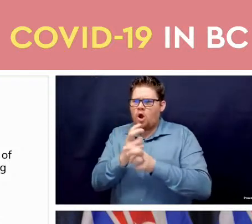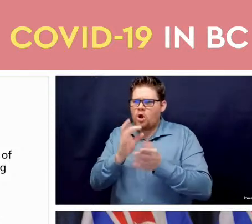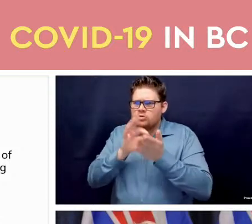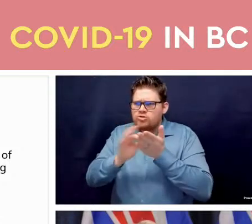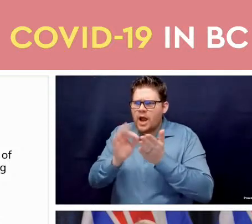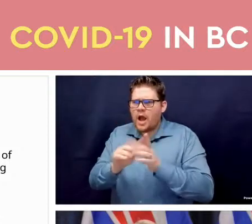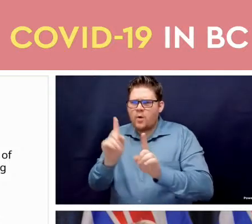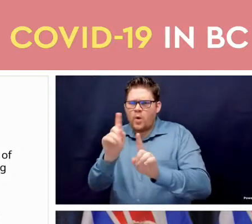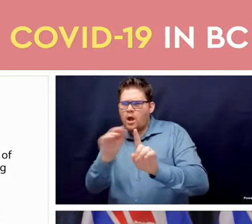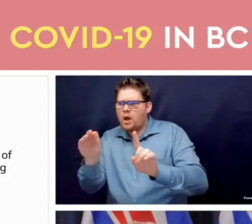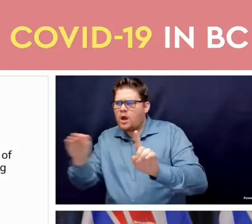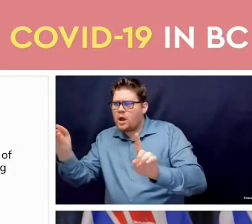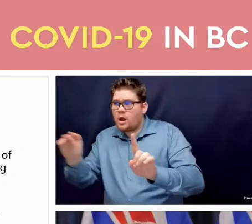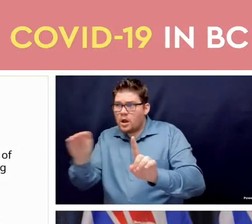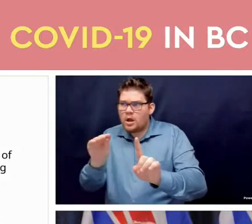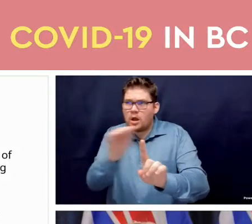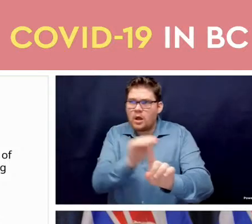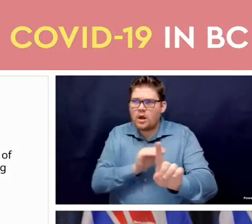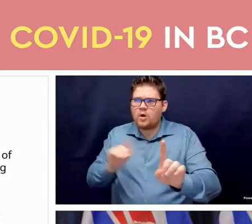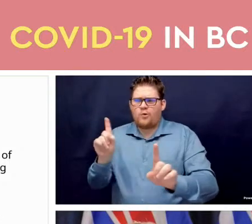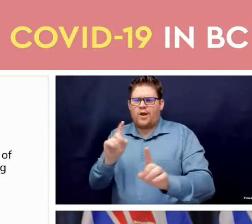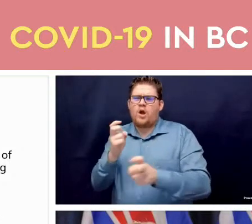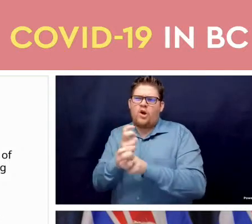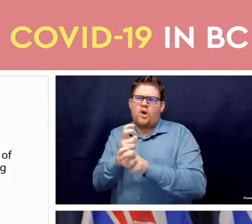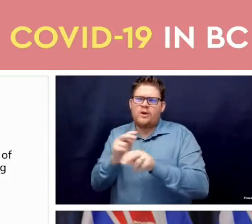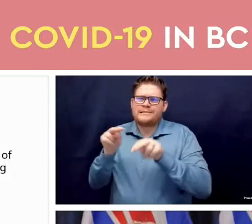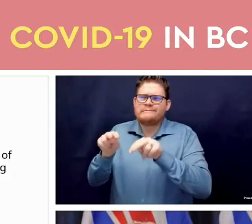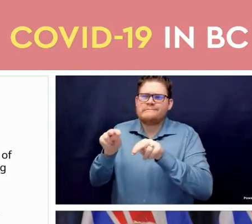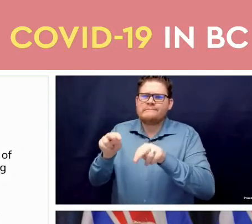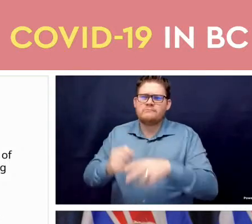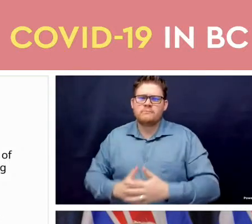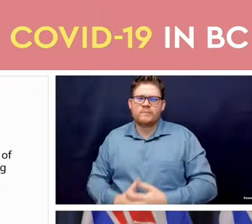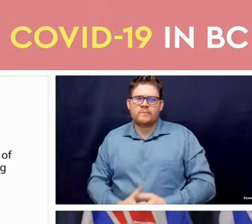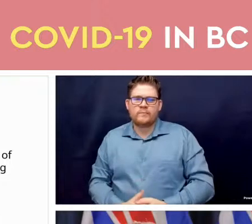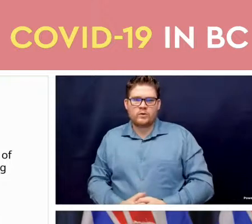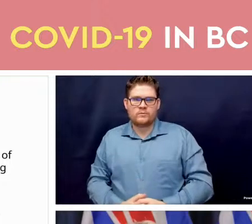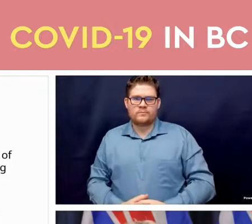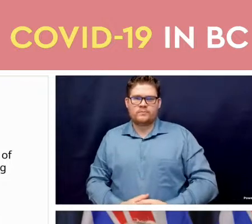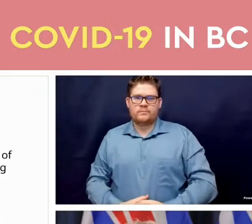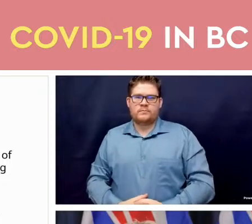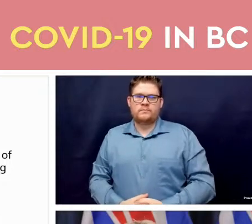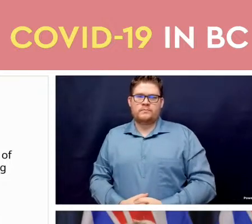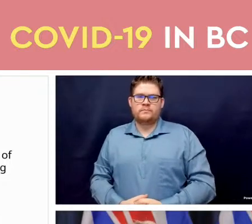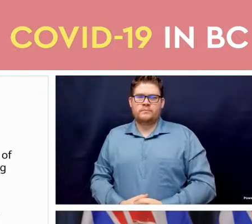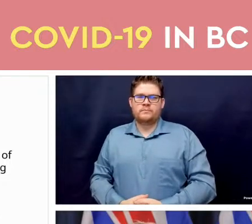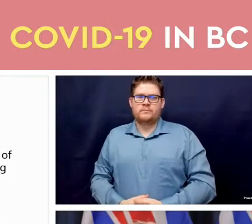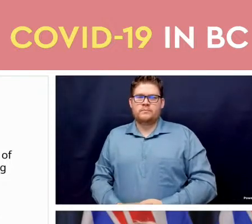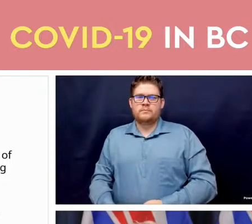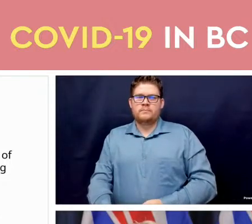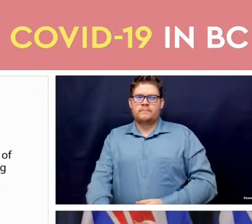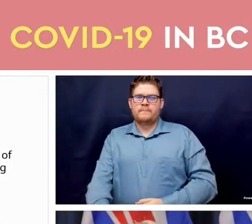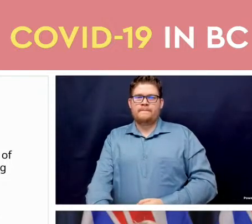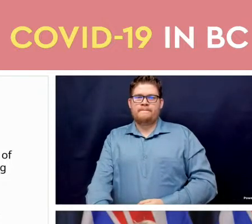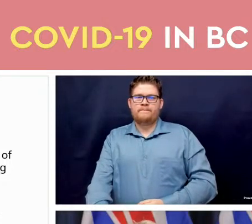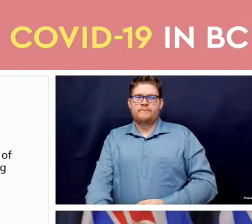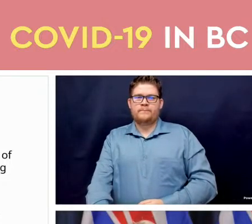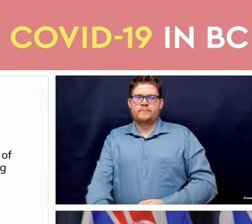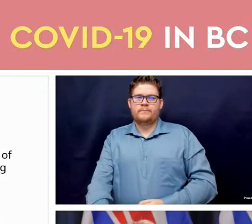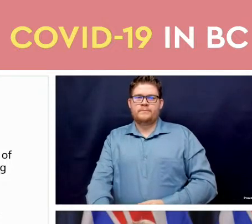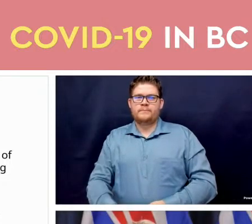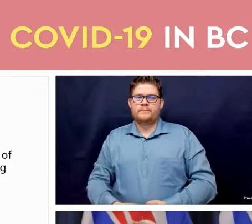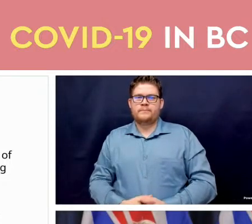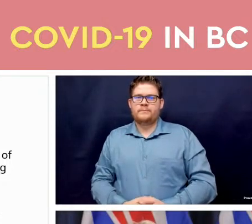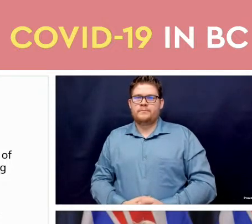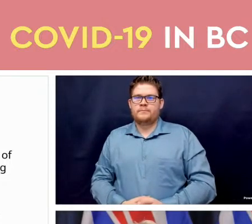point are people who are incidentally found to have COVID. It does have an impact on things like infection control practices in